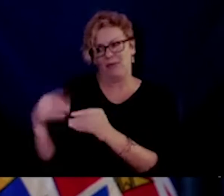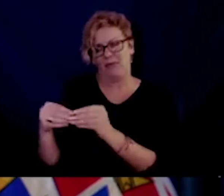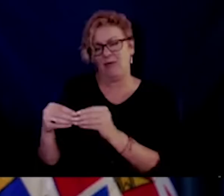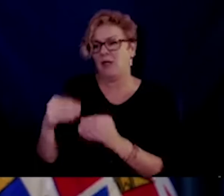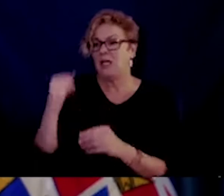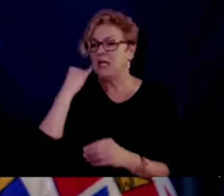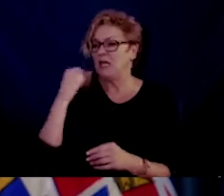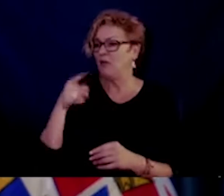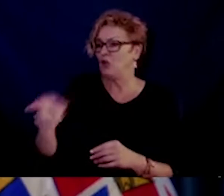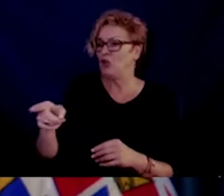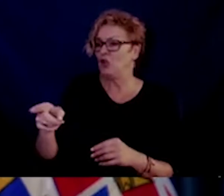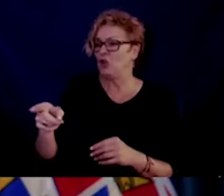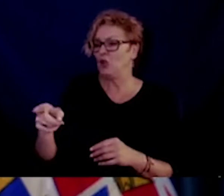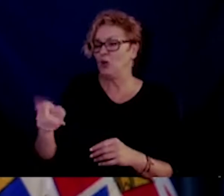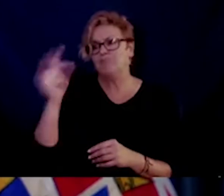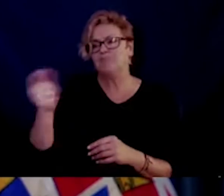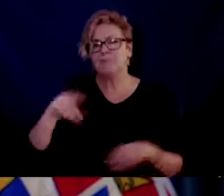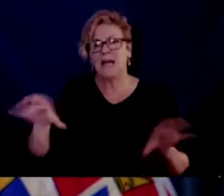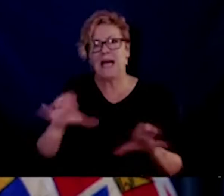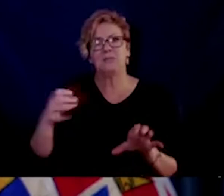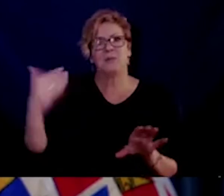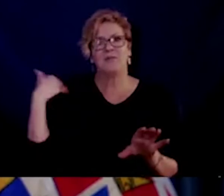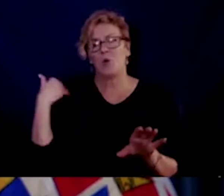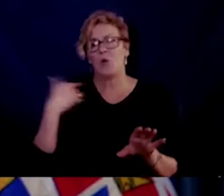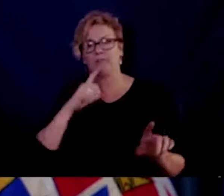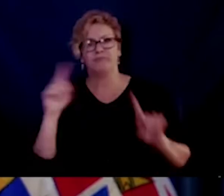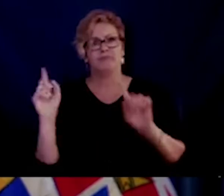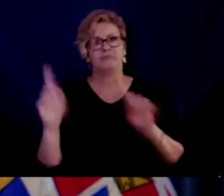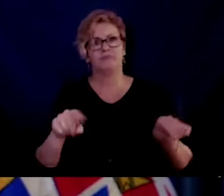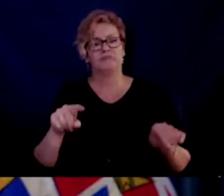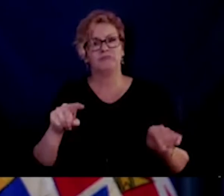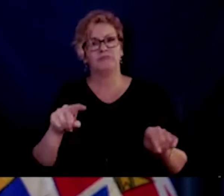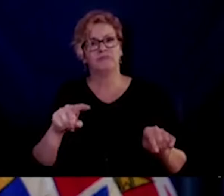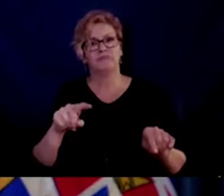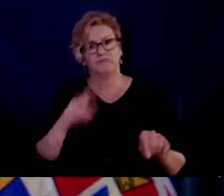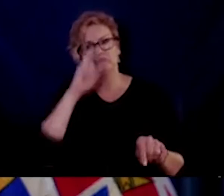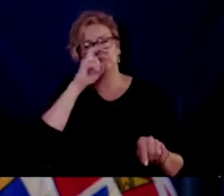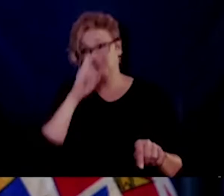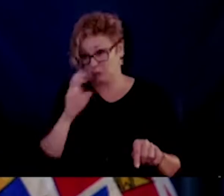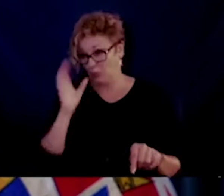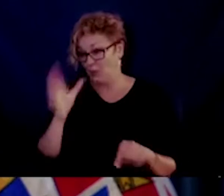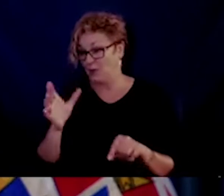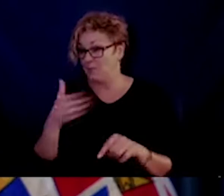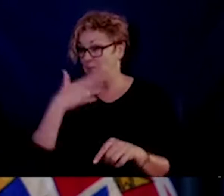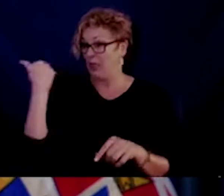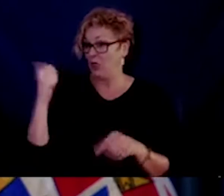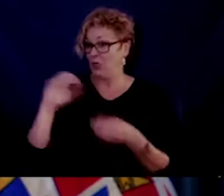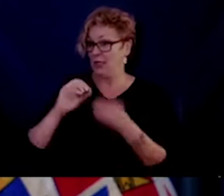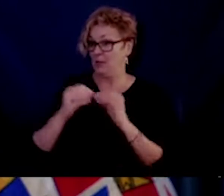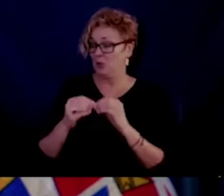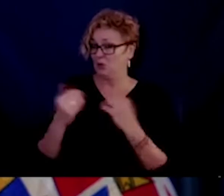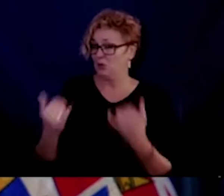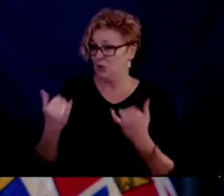could have bent the curve before now? Well, I think we did actually decrease our curve, and now we're